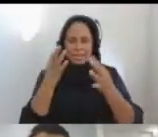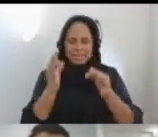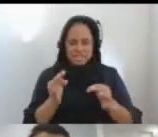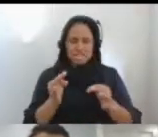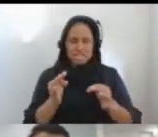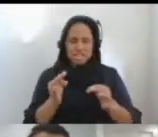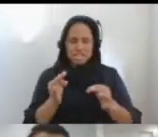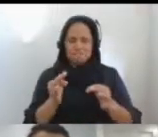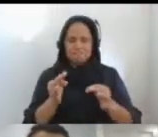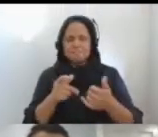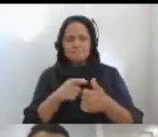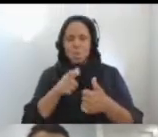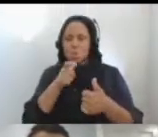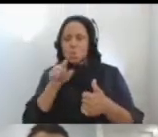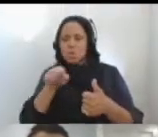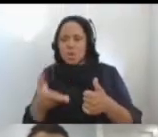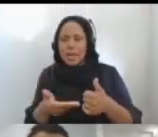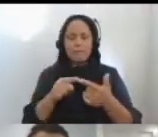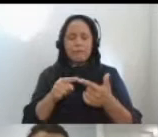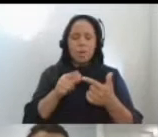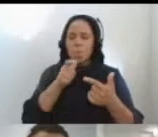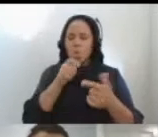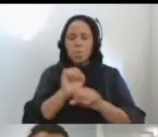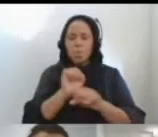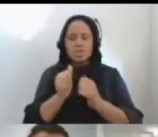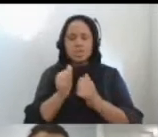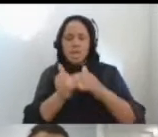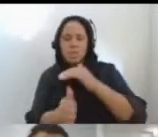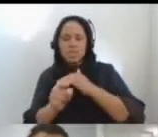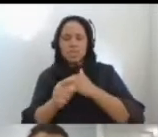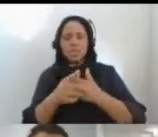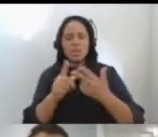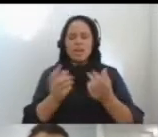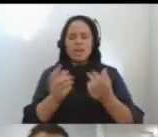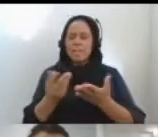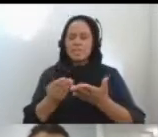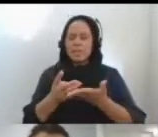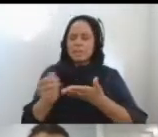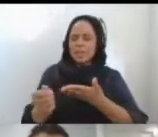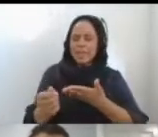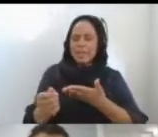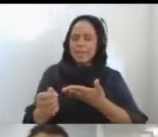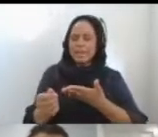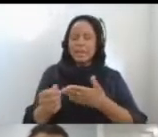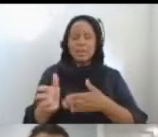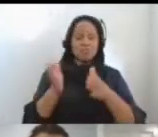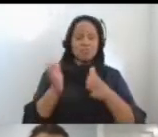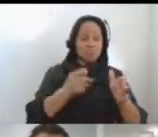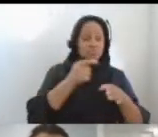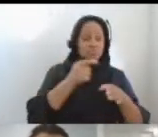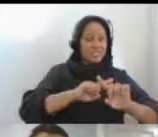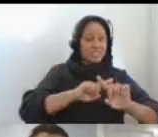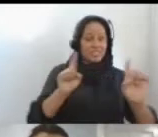it is you get to hire, who it is that works with you, and how much they get paid. In the self-directed model,